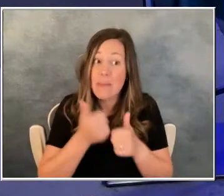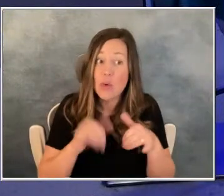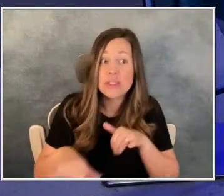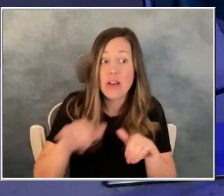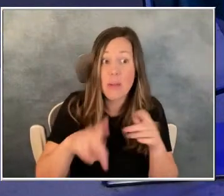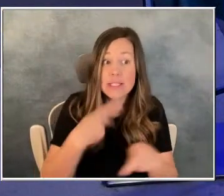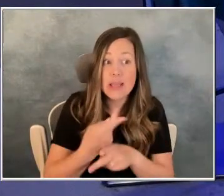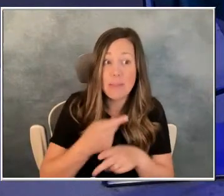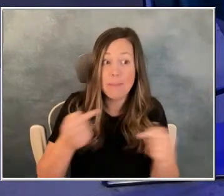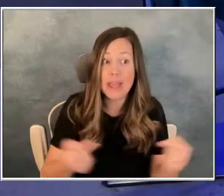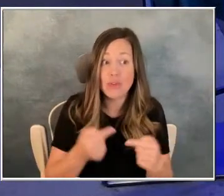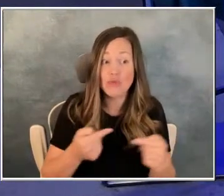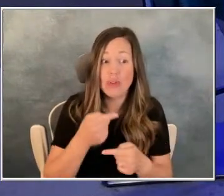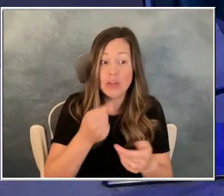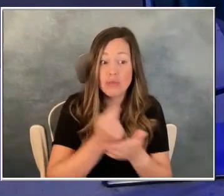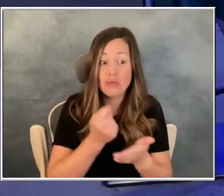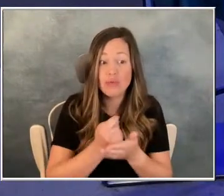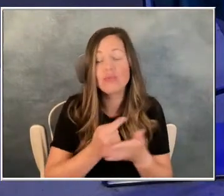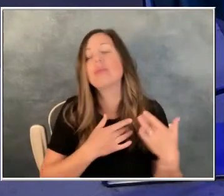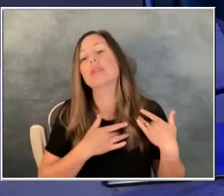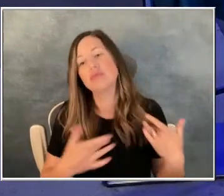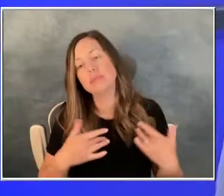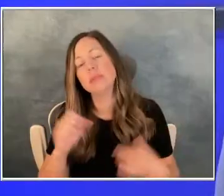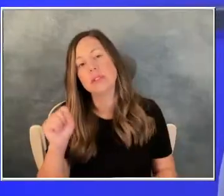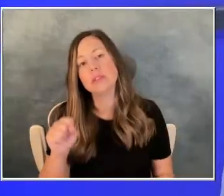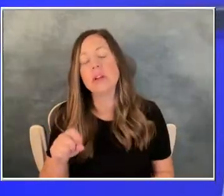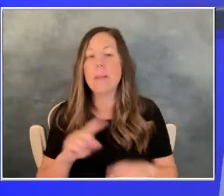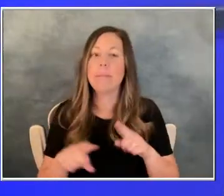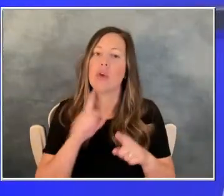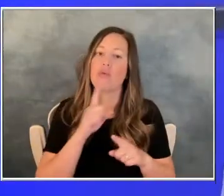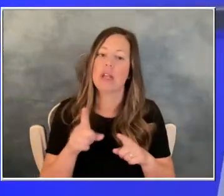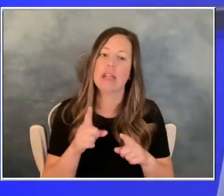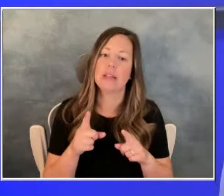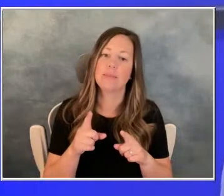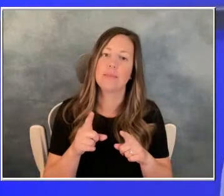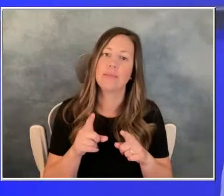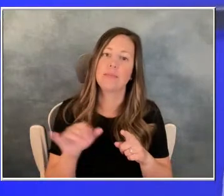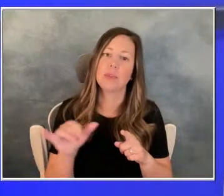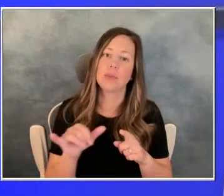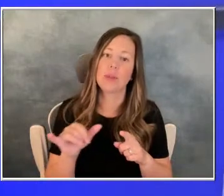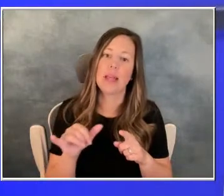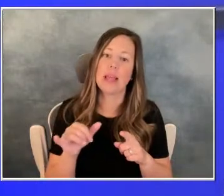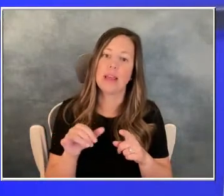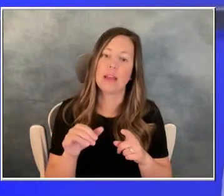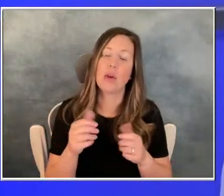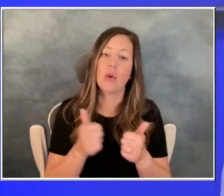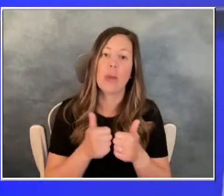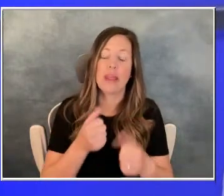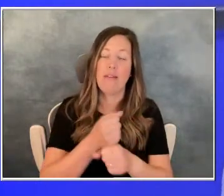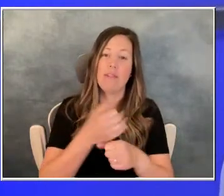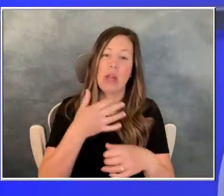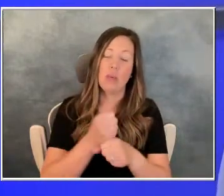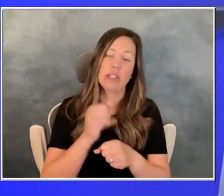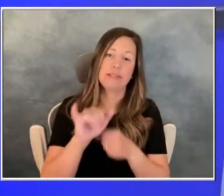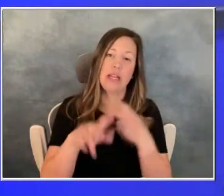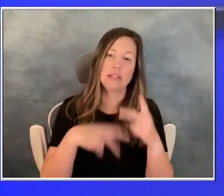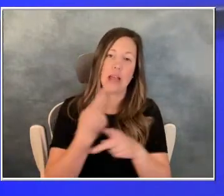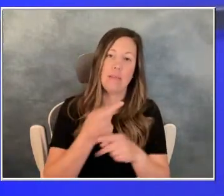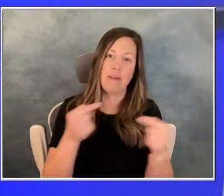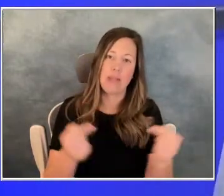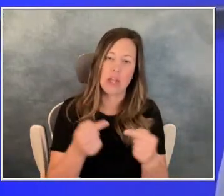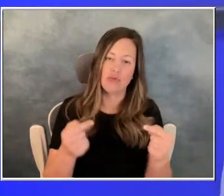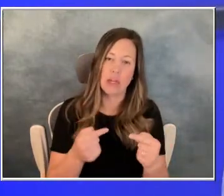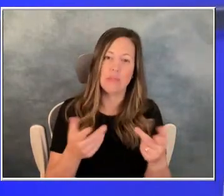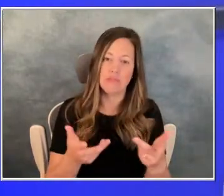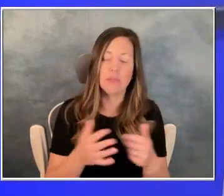you treat, second degree? Generally. But I think in the burn, like so in the fireworks-related injury, we see quite a bit of blast injury